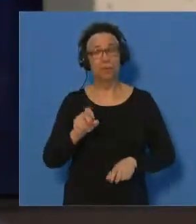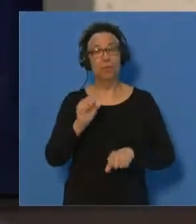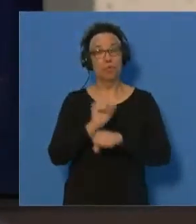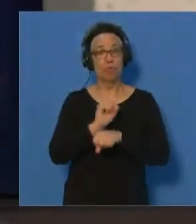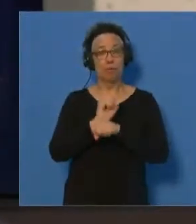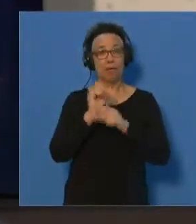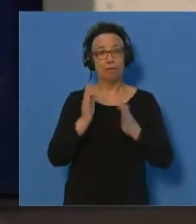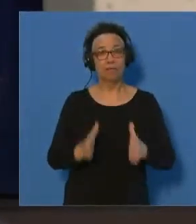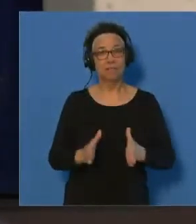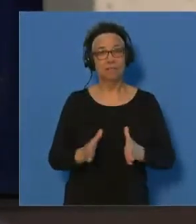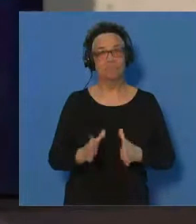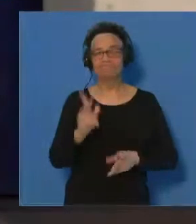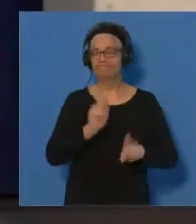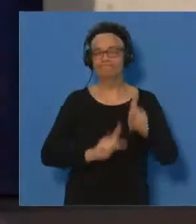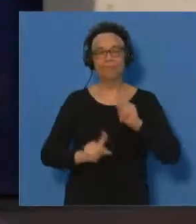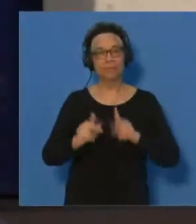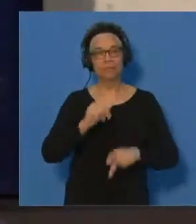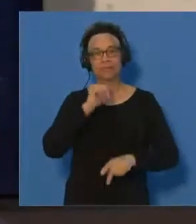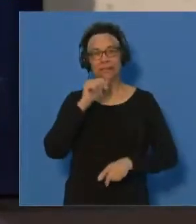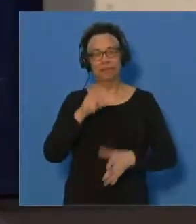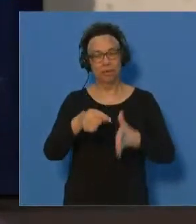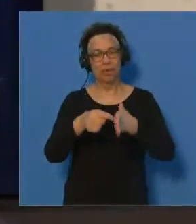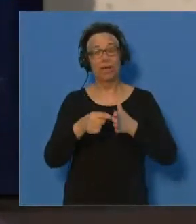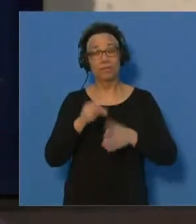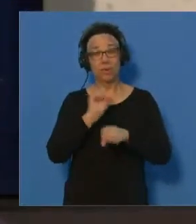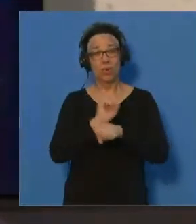and workers not required to work from home.